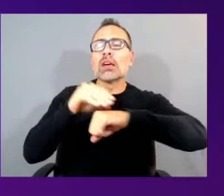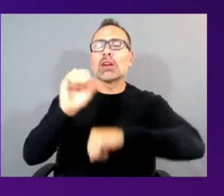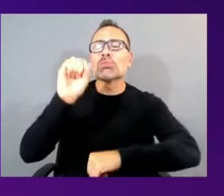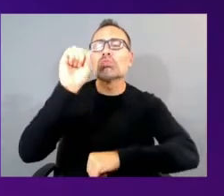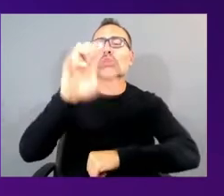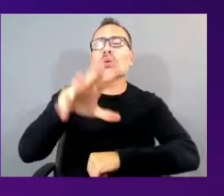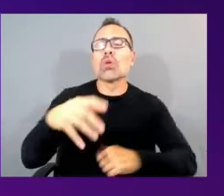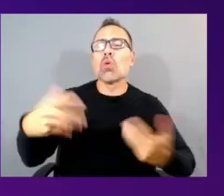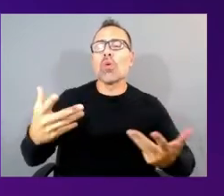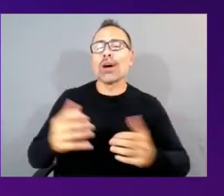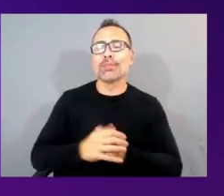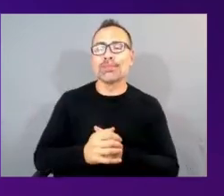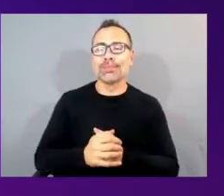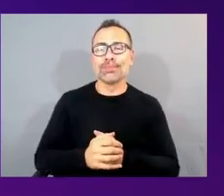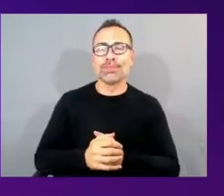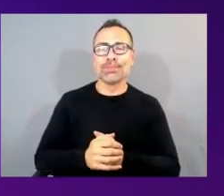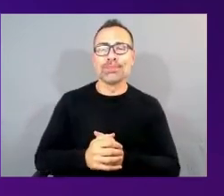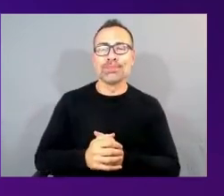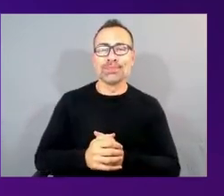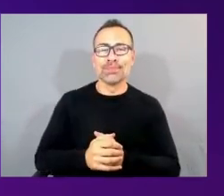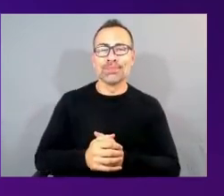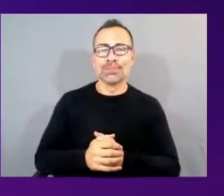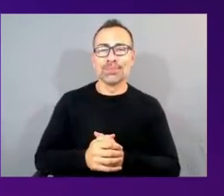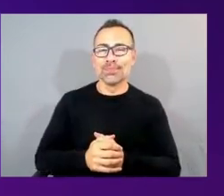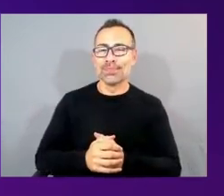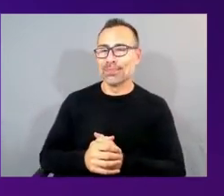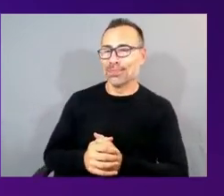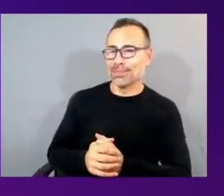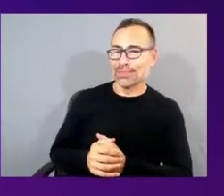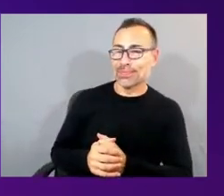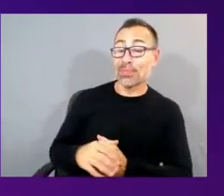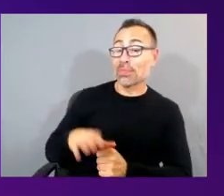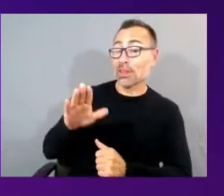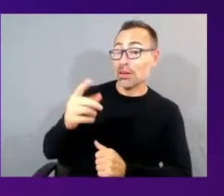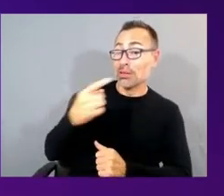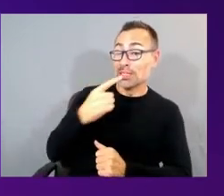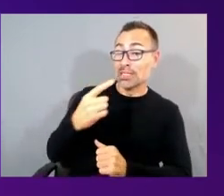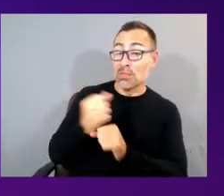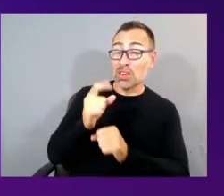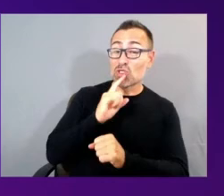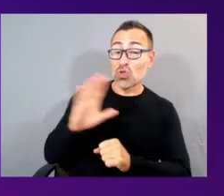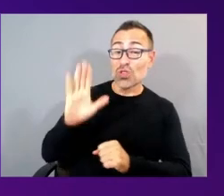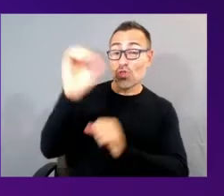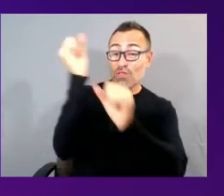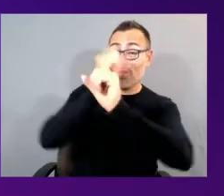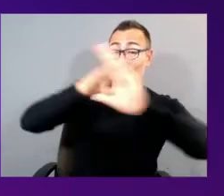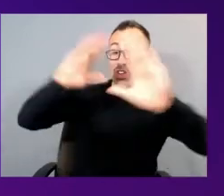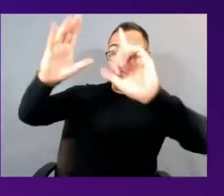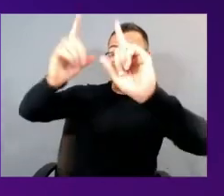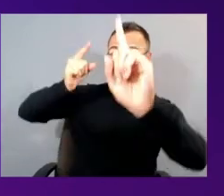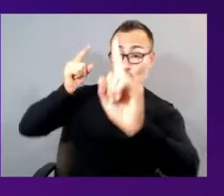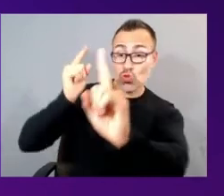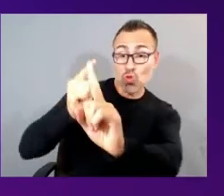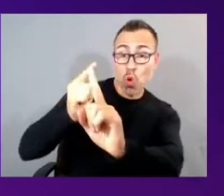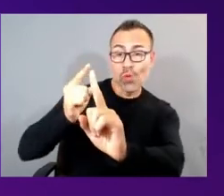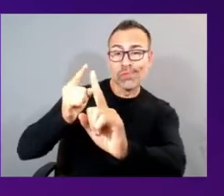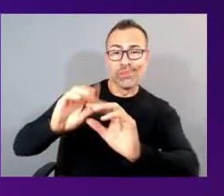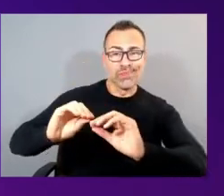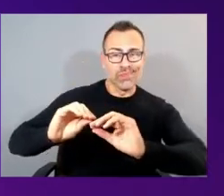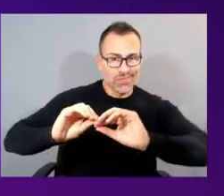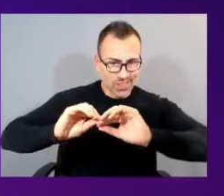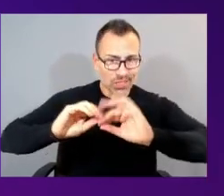Well, I would say make sure you have a clear vision and direction before you start. But then you should